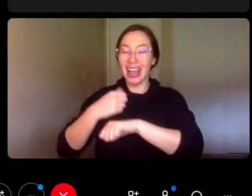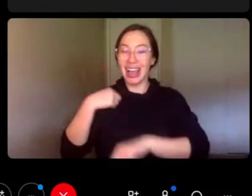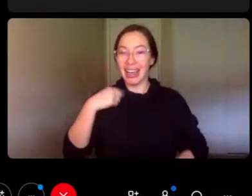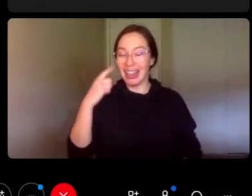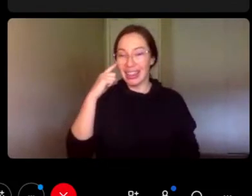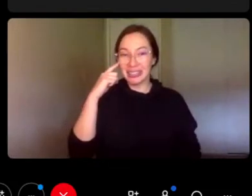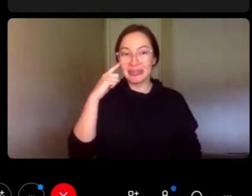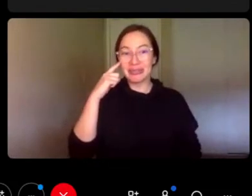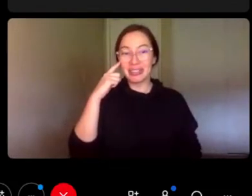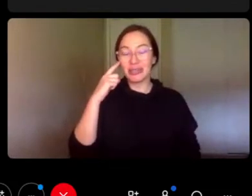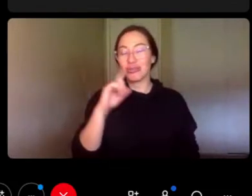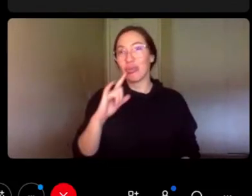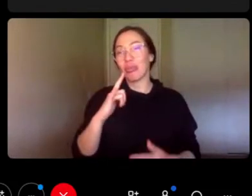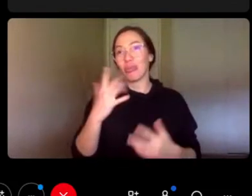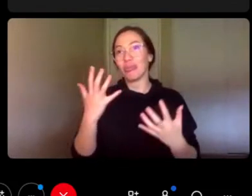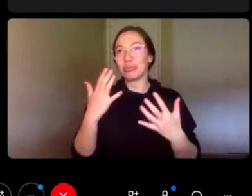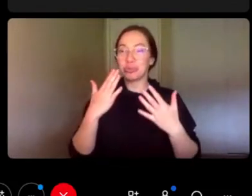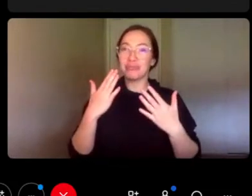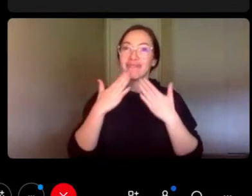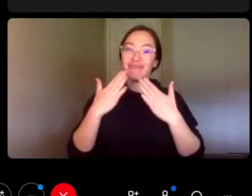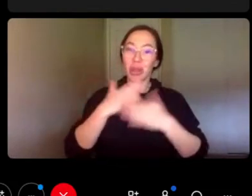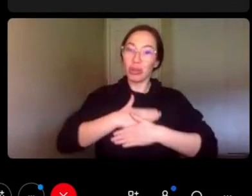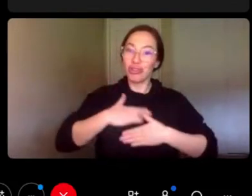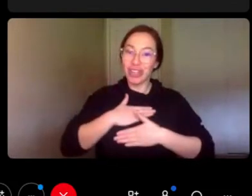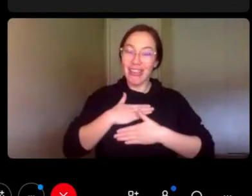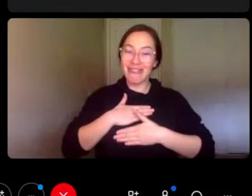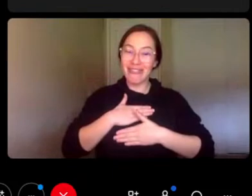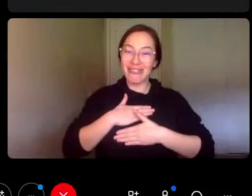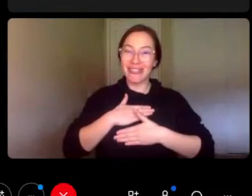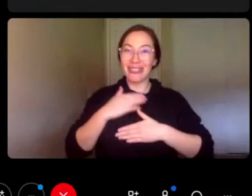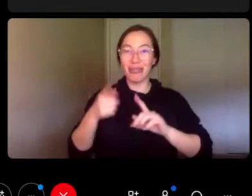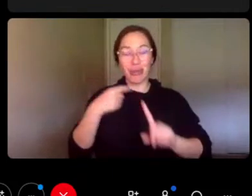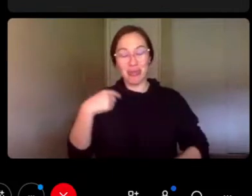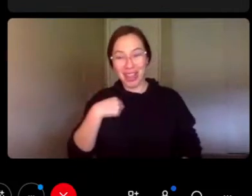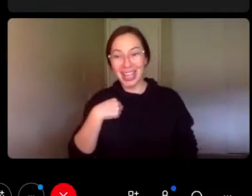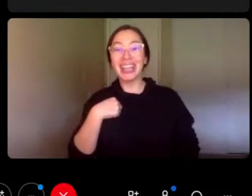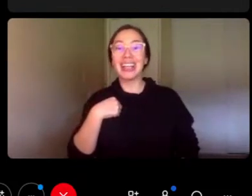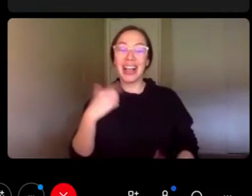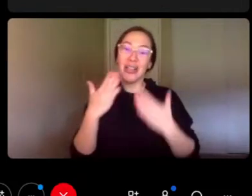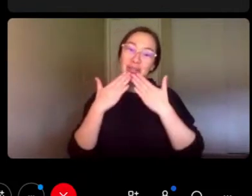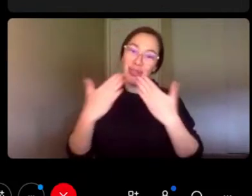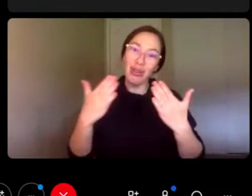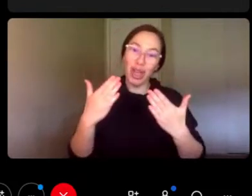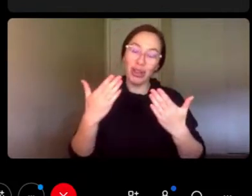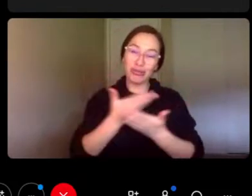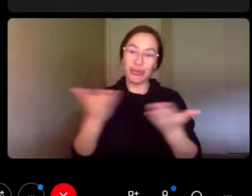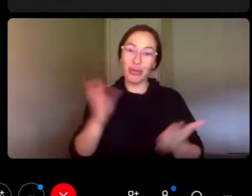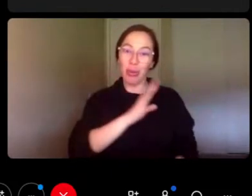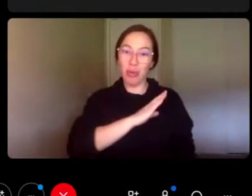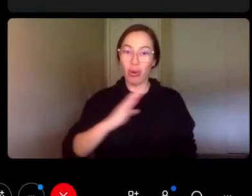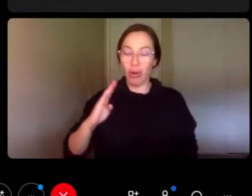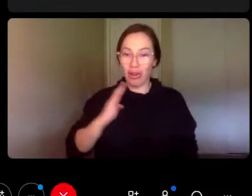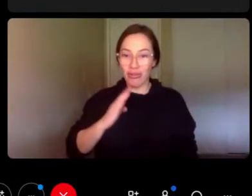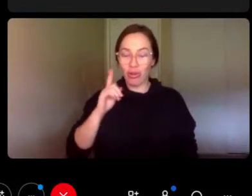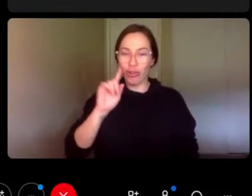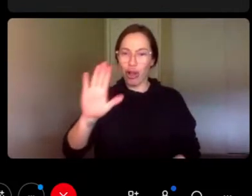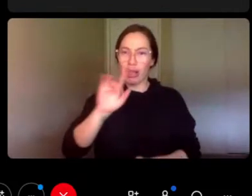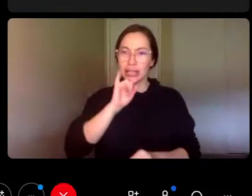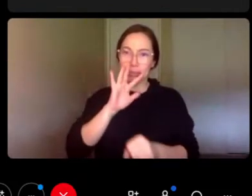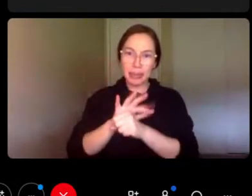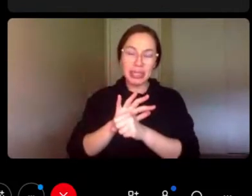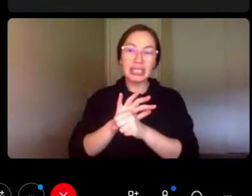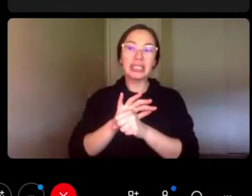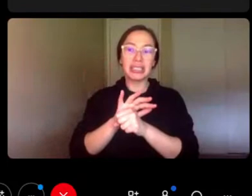that is so much appreciative on my end. And so again, thank the board for their commitment